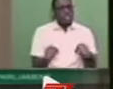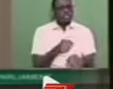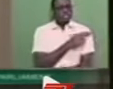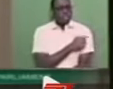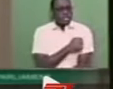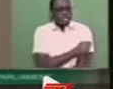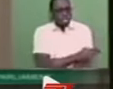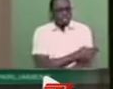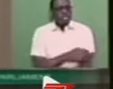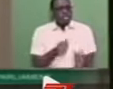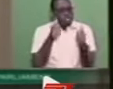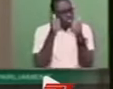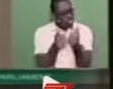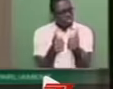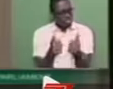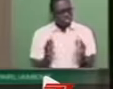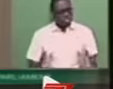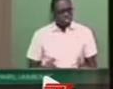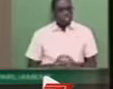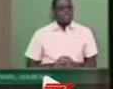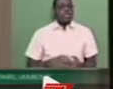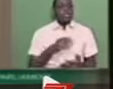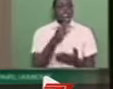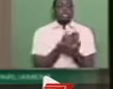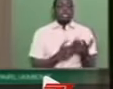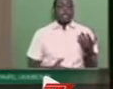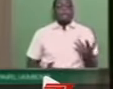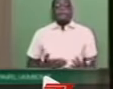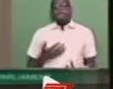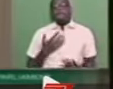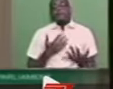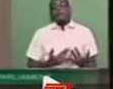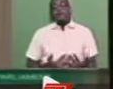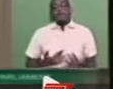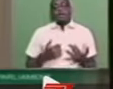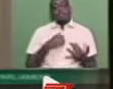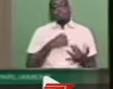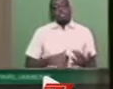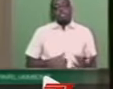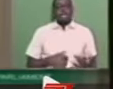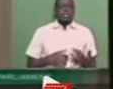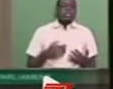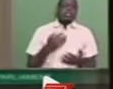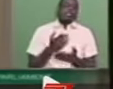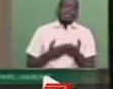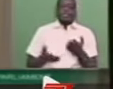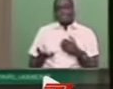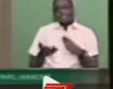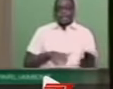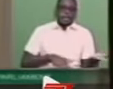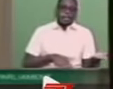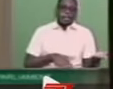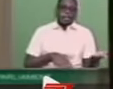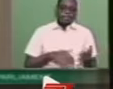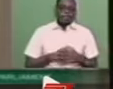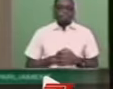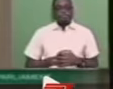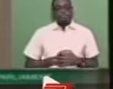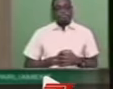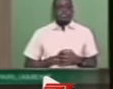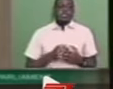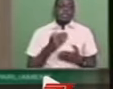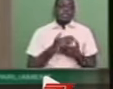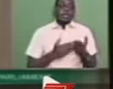even died whilst awaiting treatment. It is unconscionable that any of them can get up and boast of a healthcare